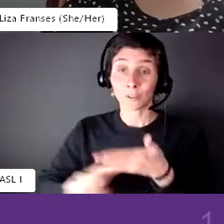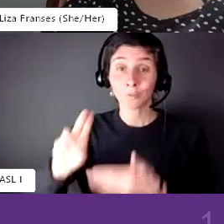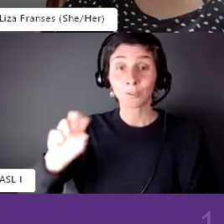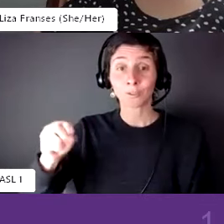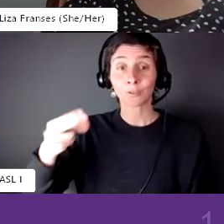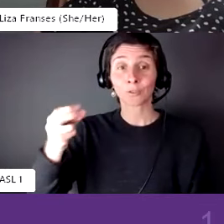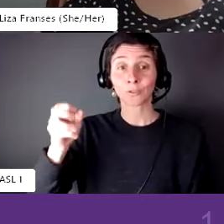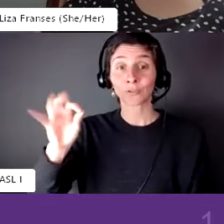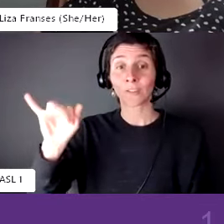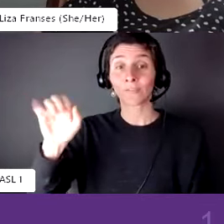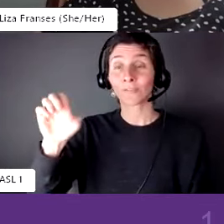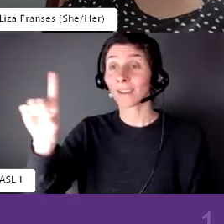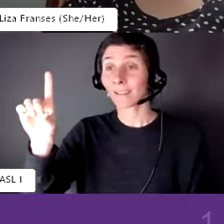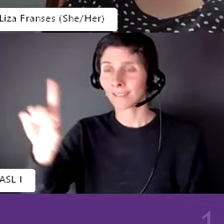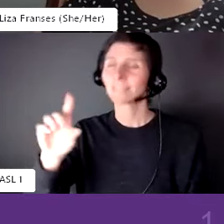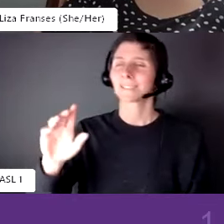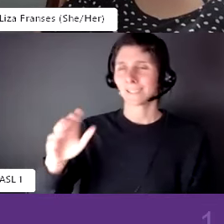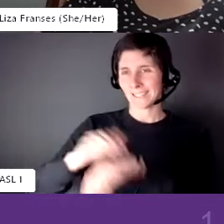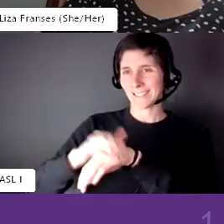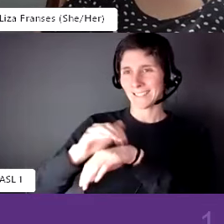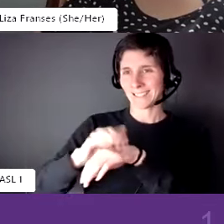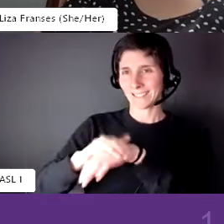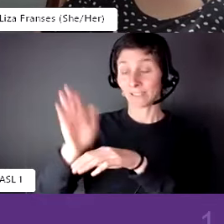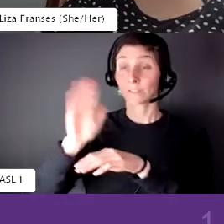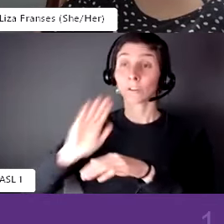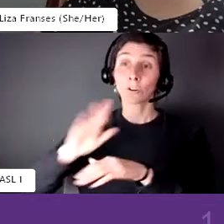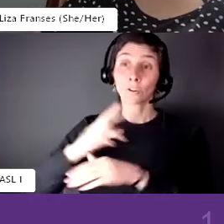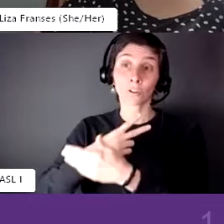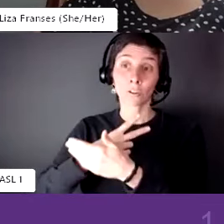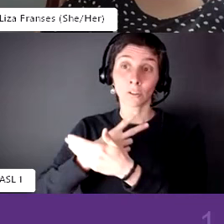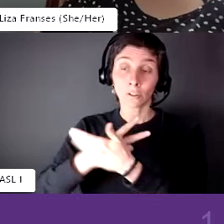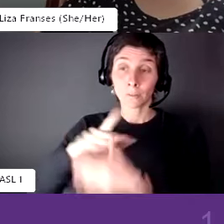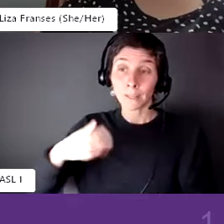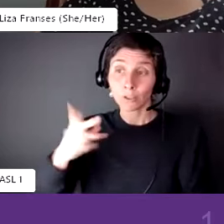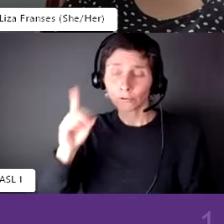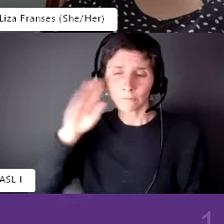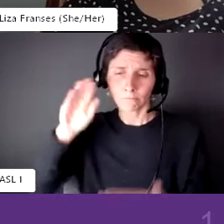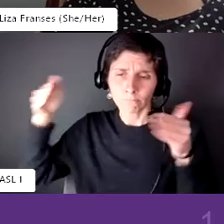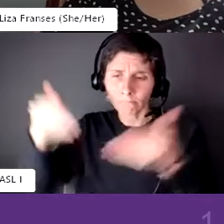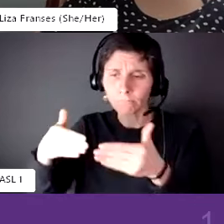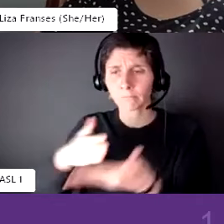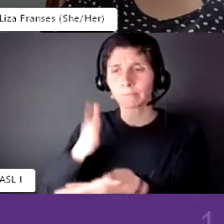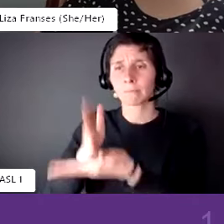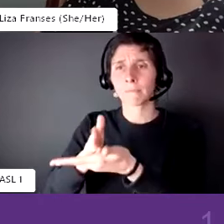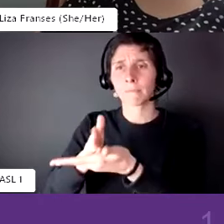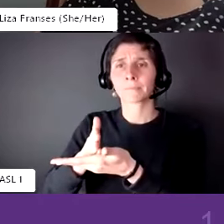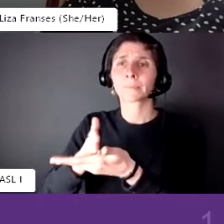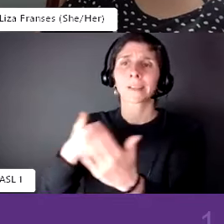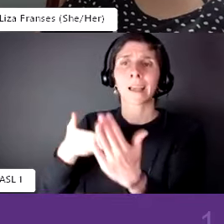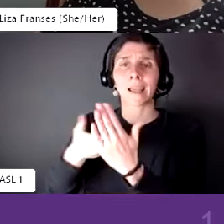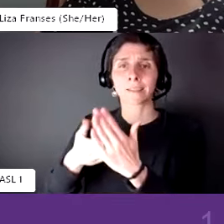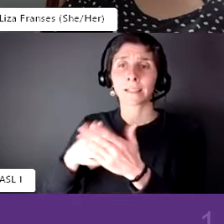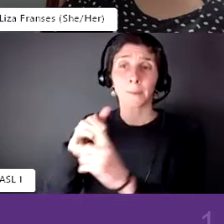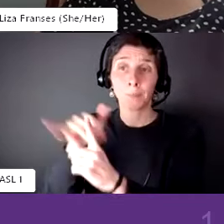England. Specifically, her graduate work at the university was on anti-bullying, and she went on